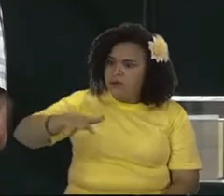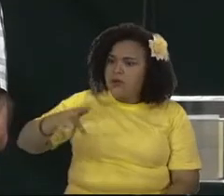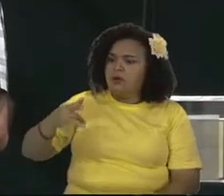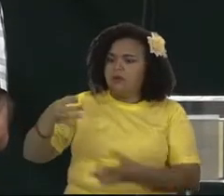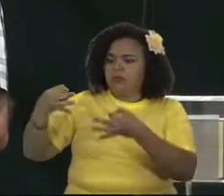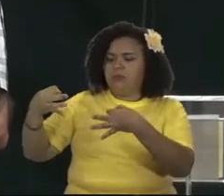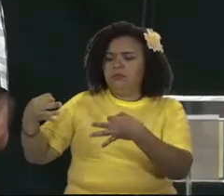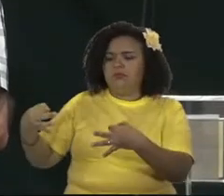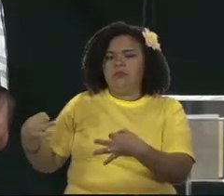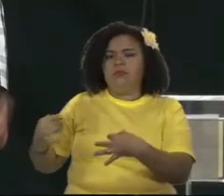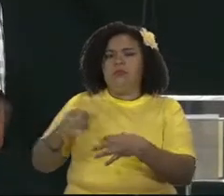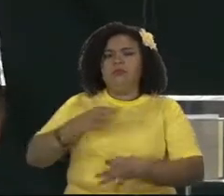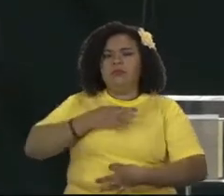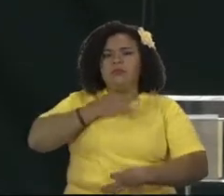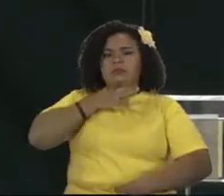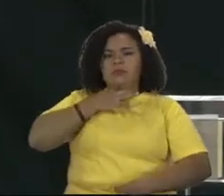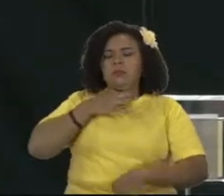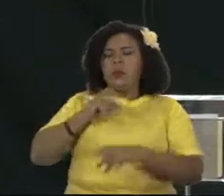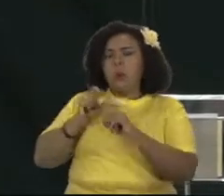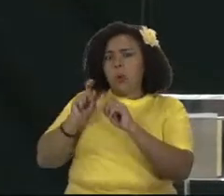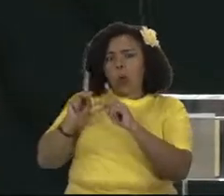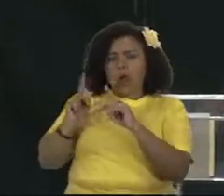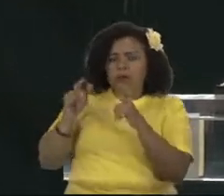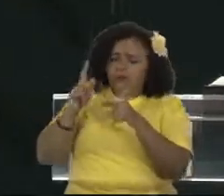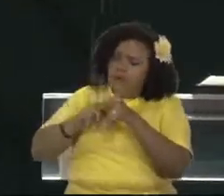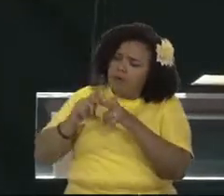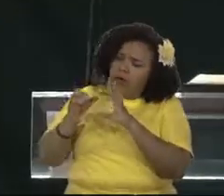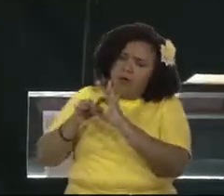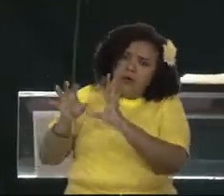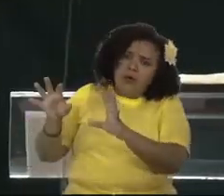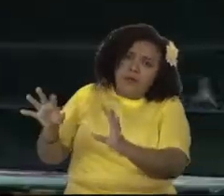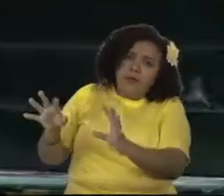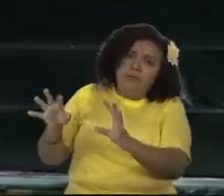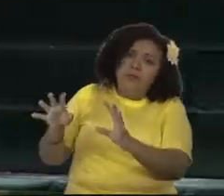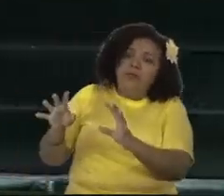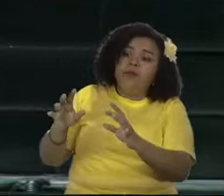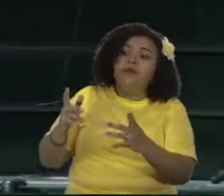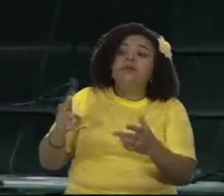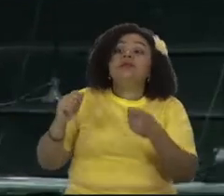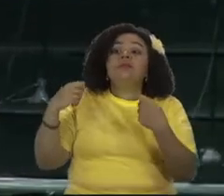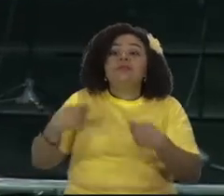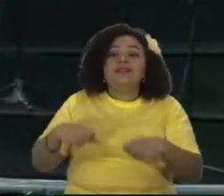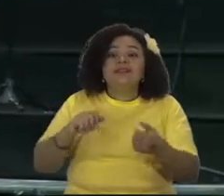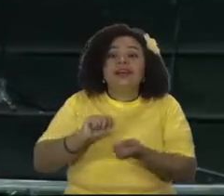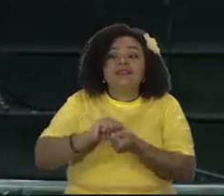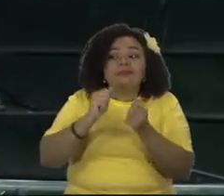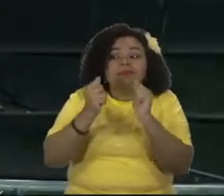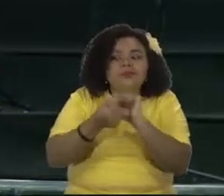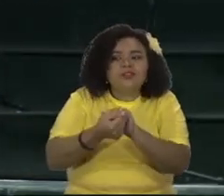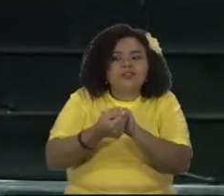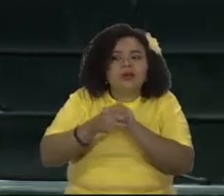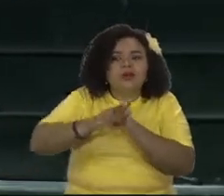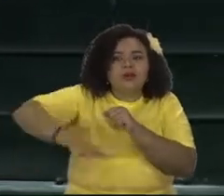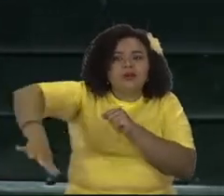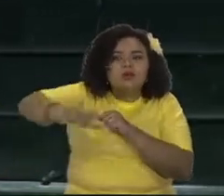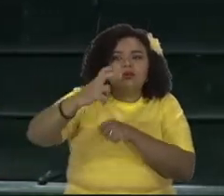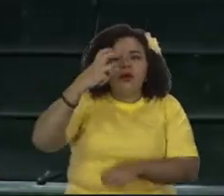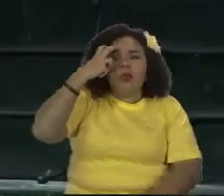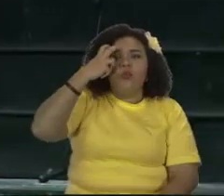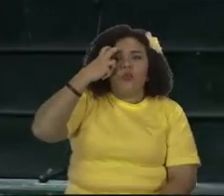then it works. So we must adapt to our the culture.